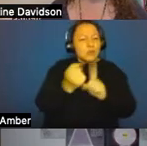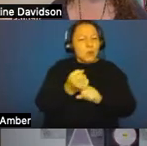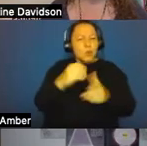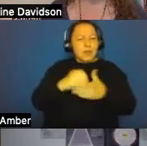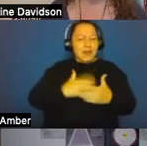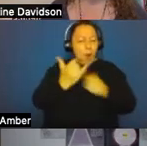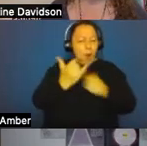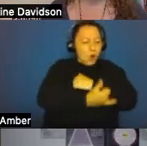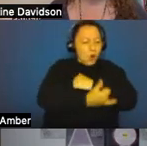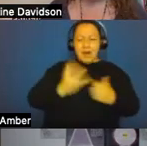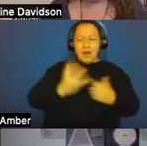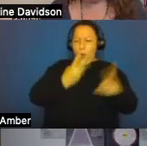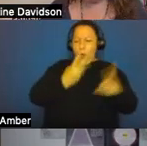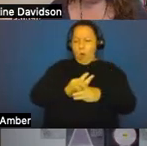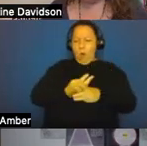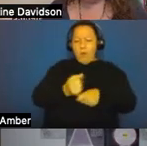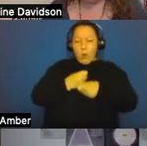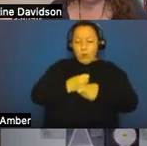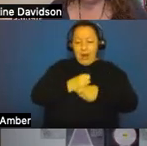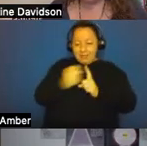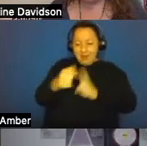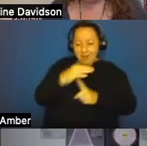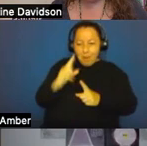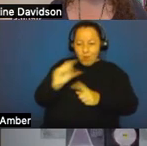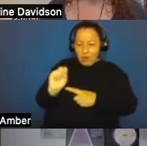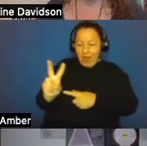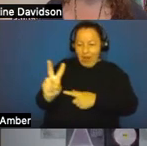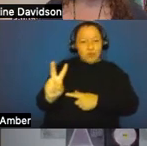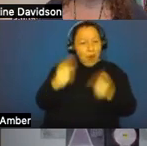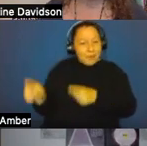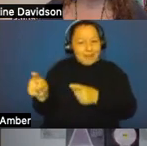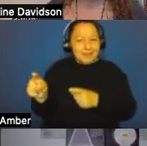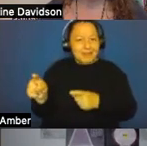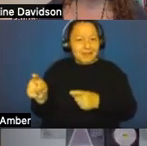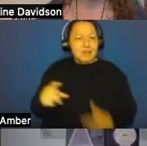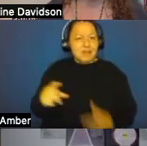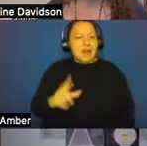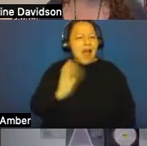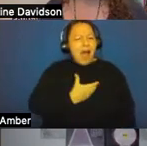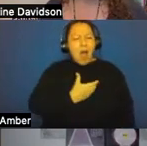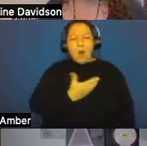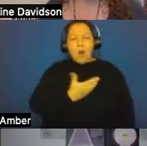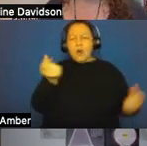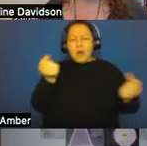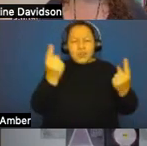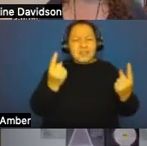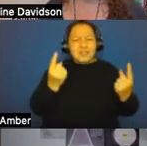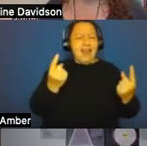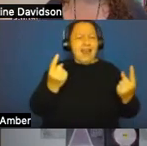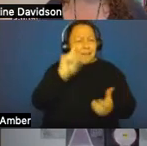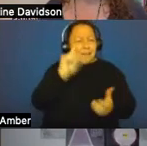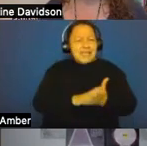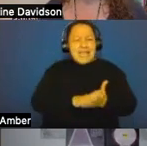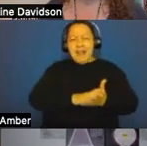sexual violence possible? You know, where do our ideas come from that we can use